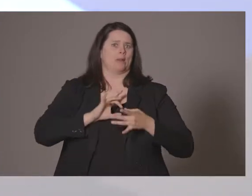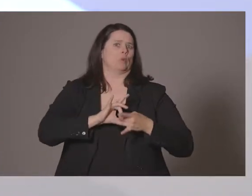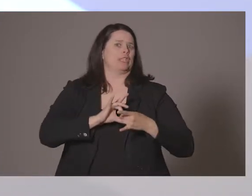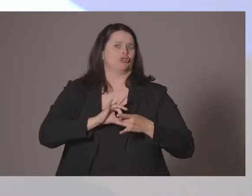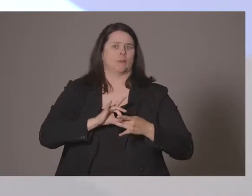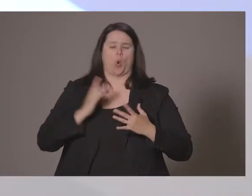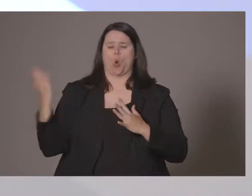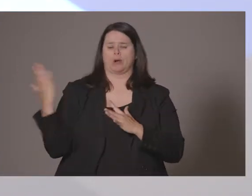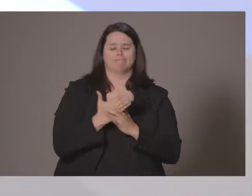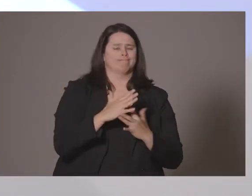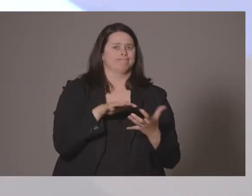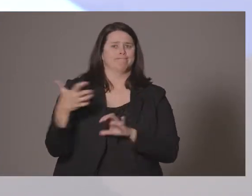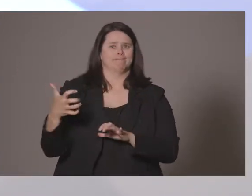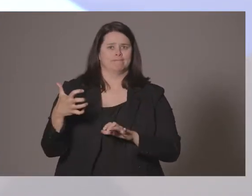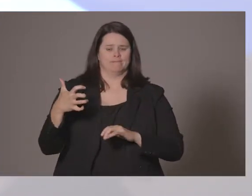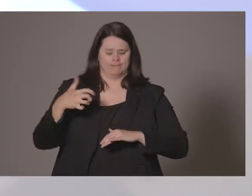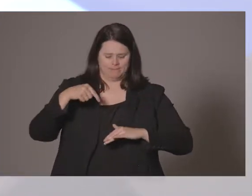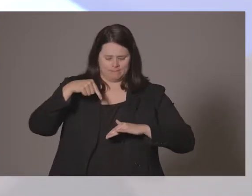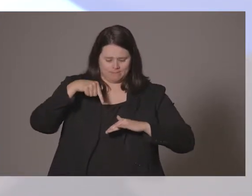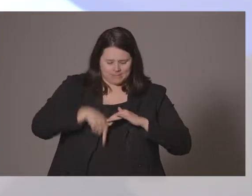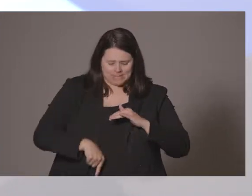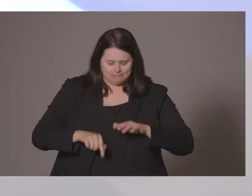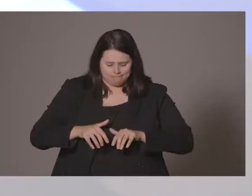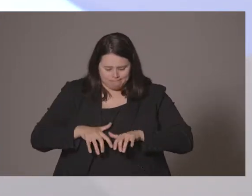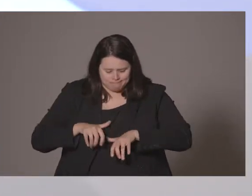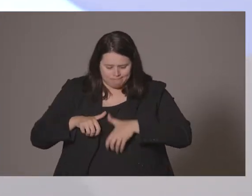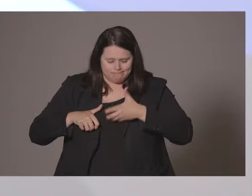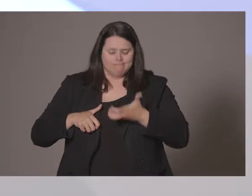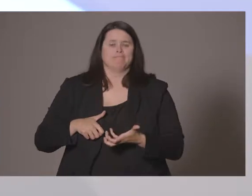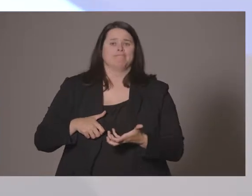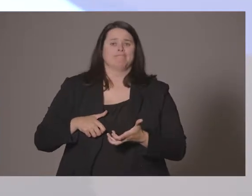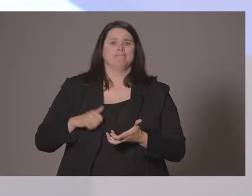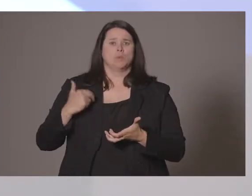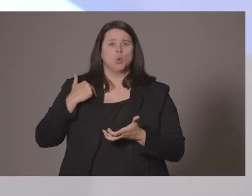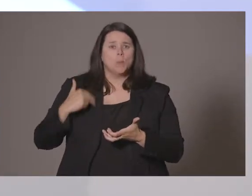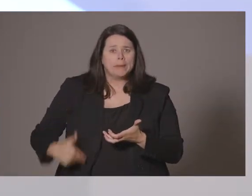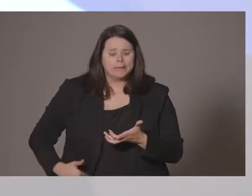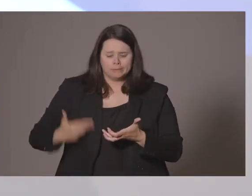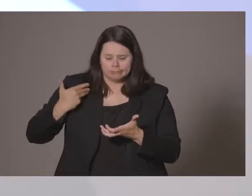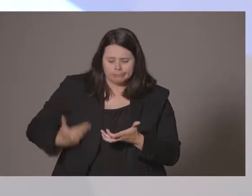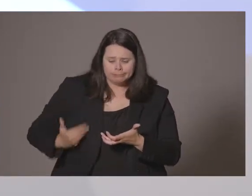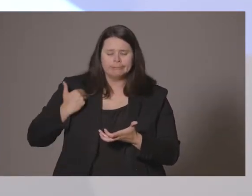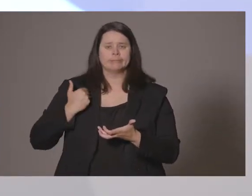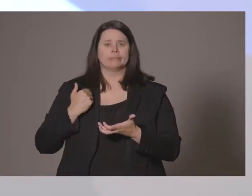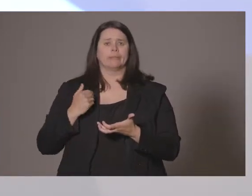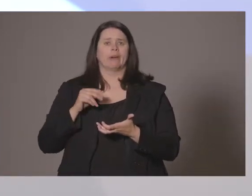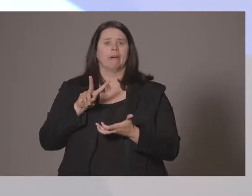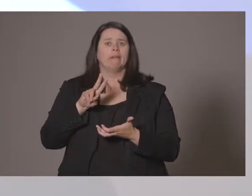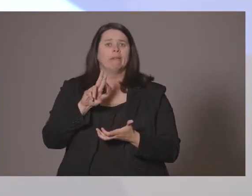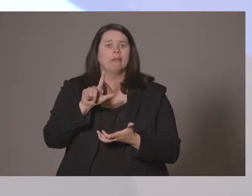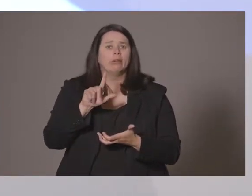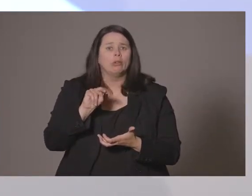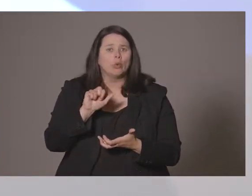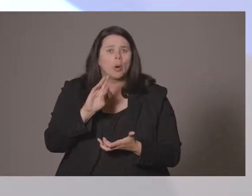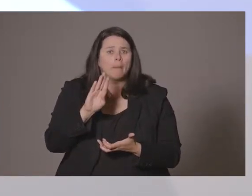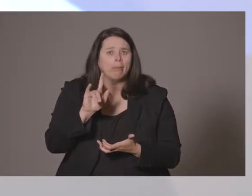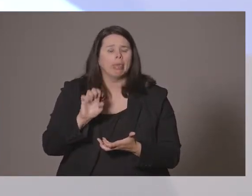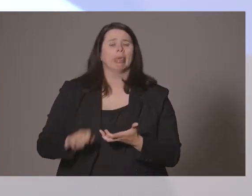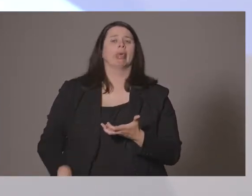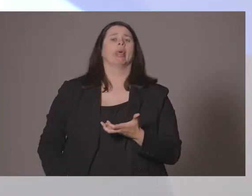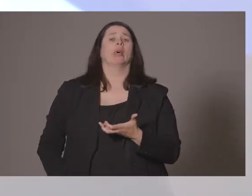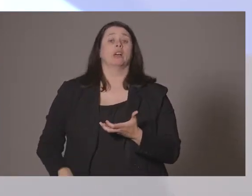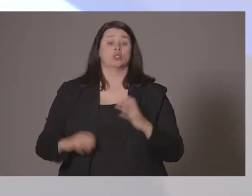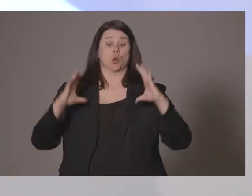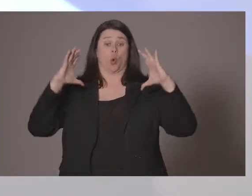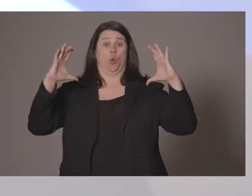interferes with our access to our humanity and our vulnerability. So the ideological components of